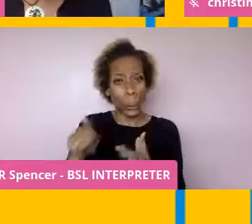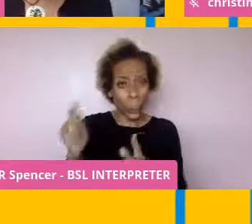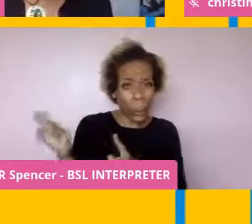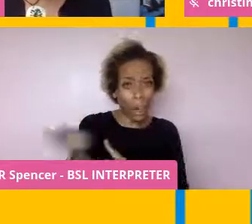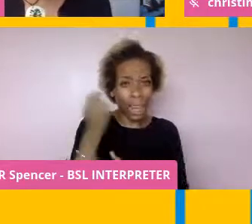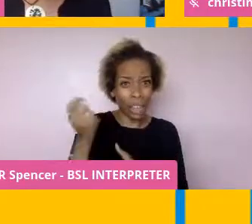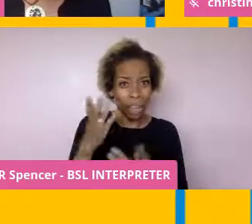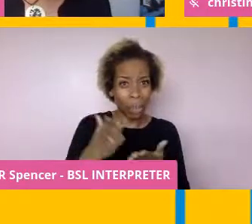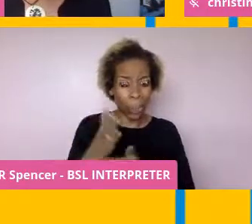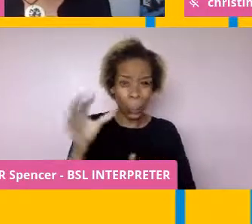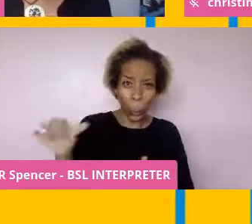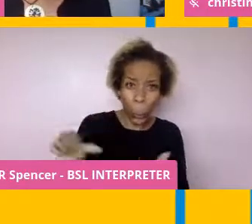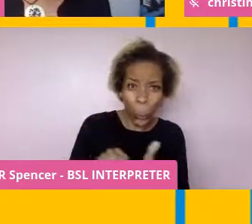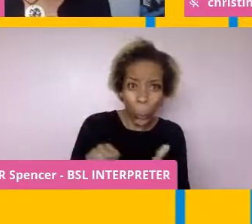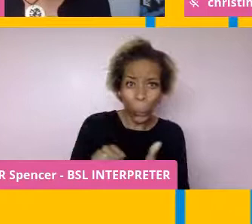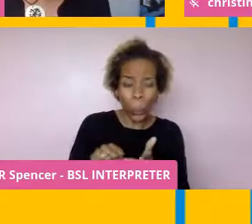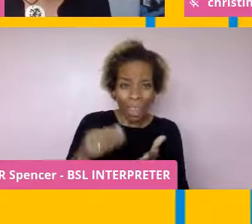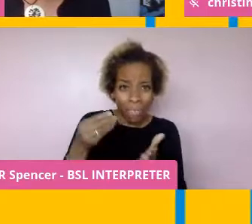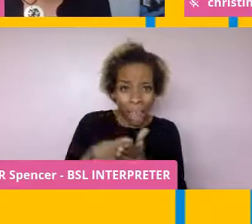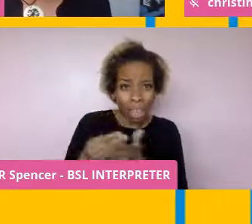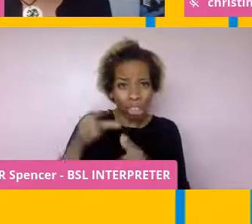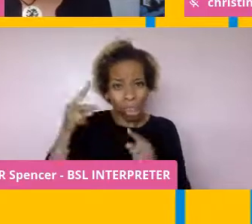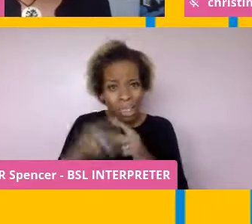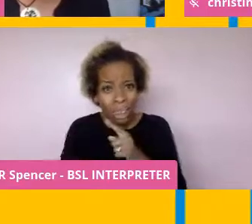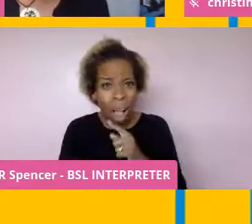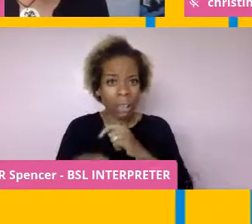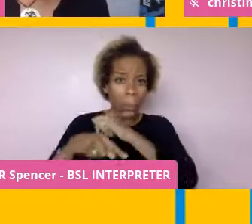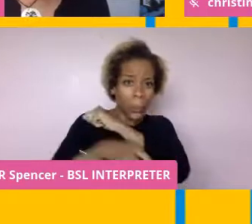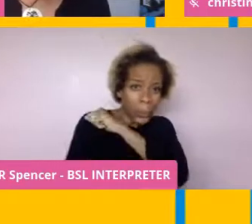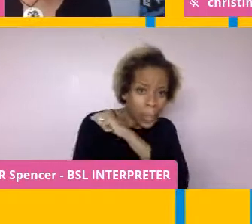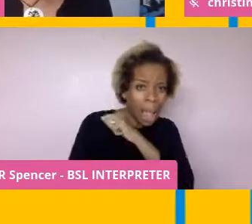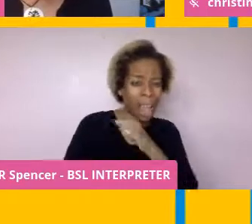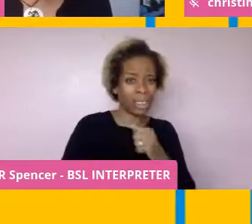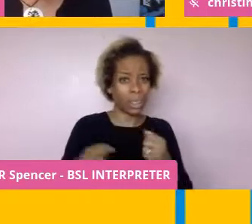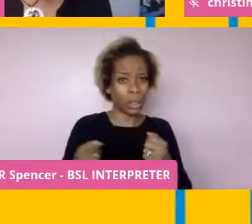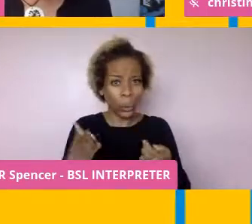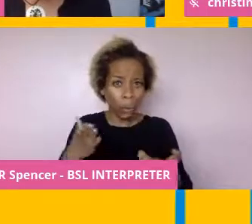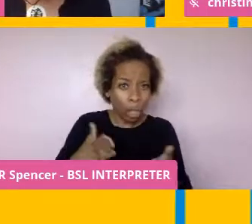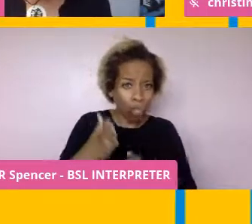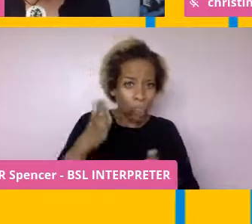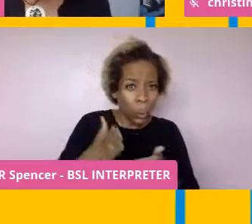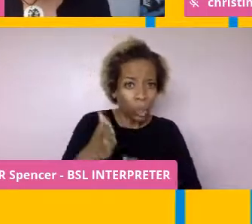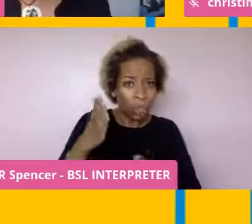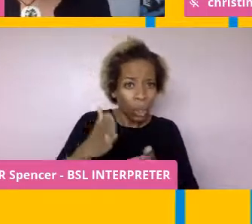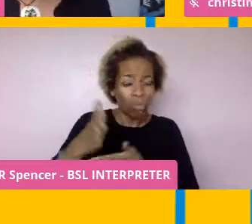the financial situation and everything else that was going on. Hopefully it will give other people